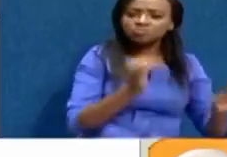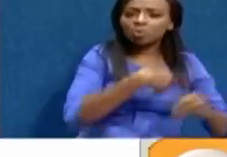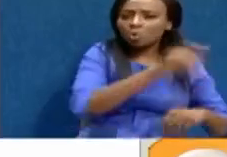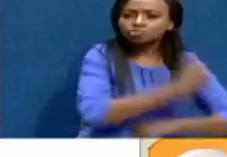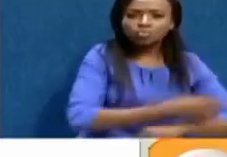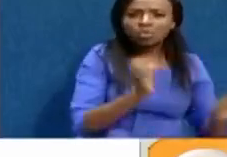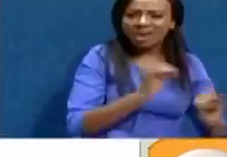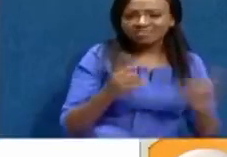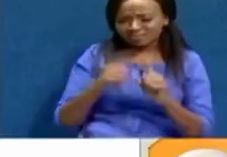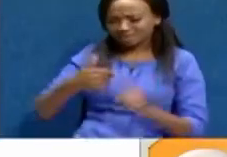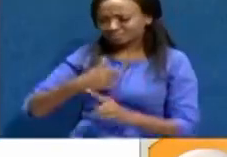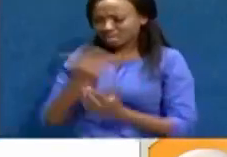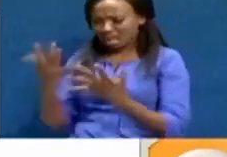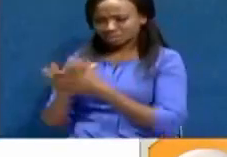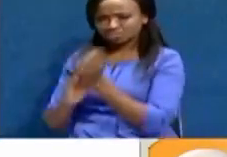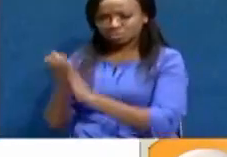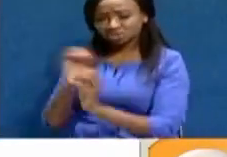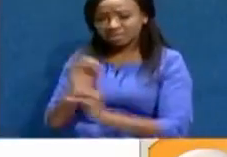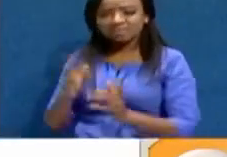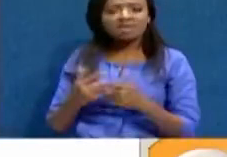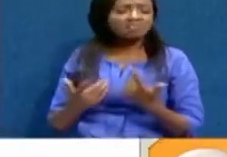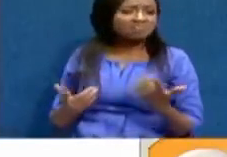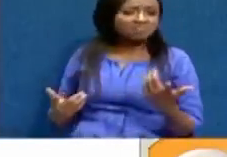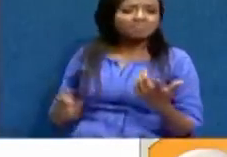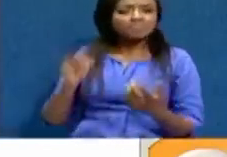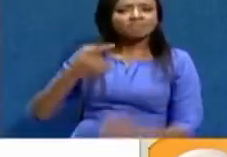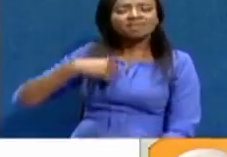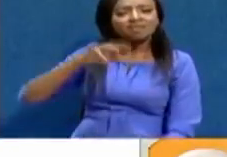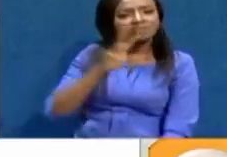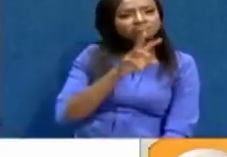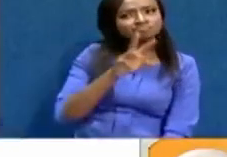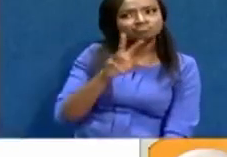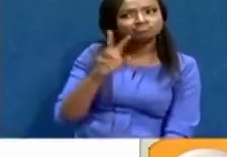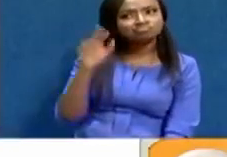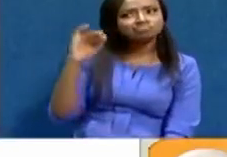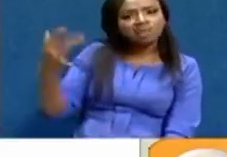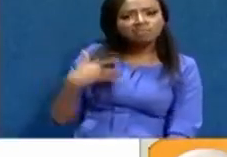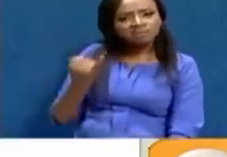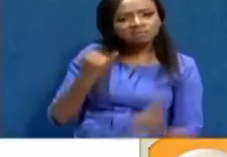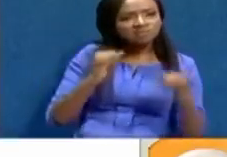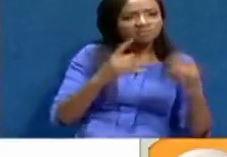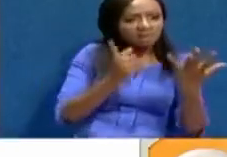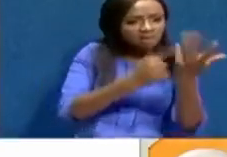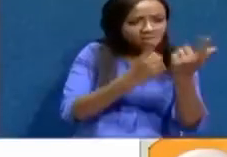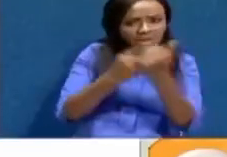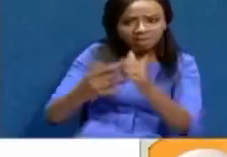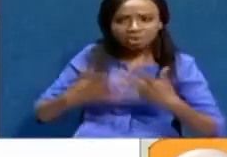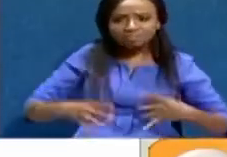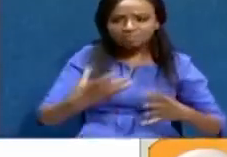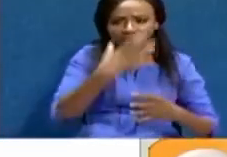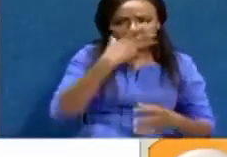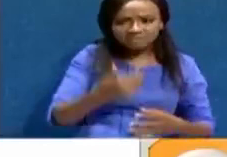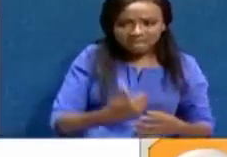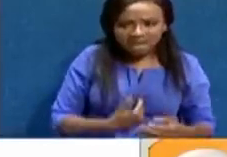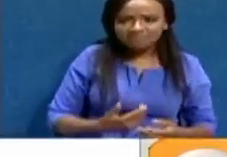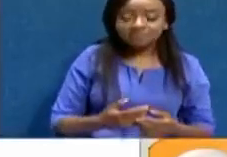diligently did just a few months ago? Every time I move around the city, I make a deliberate attempt to count the number of people wearing